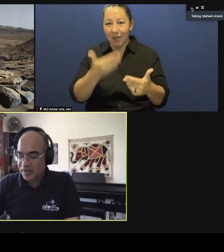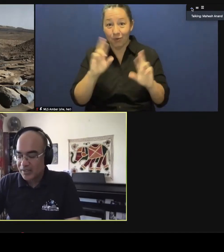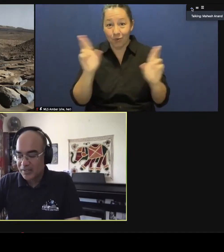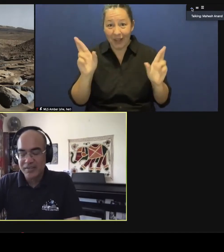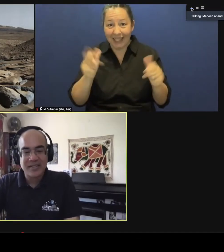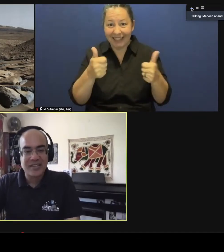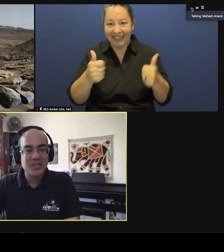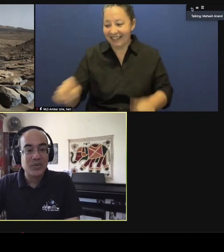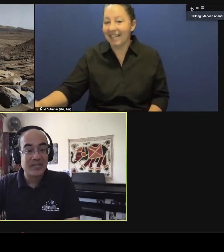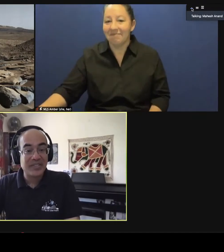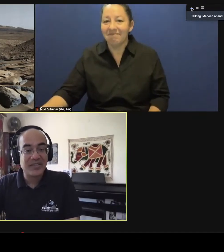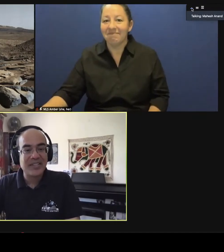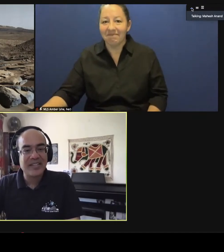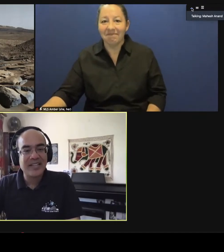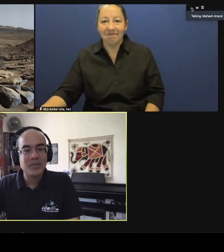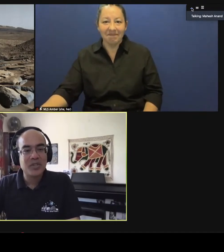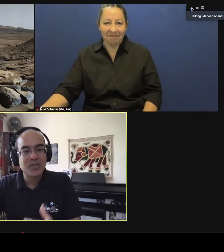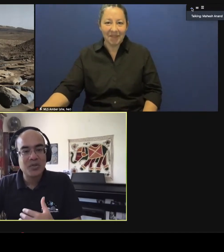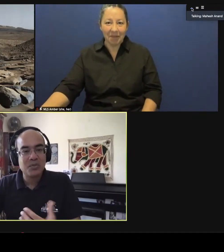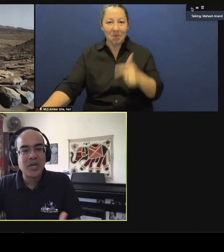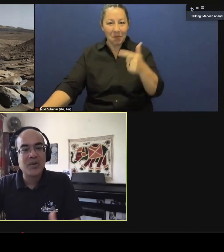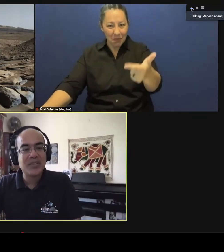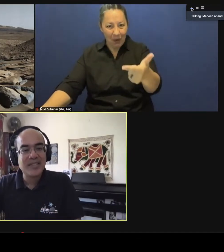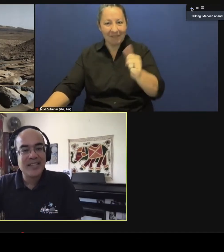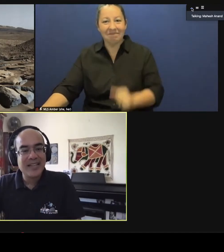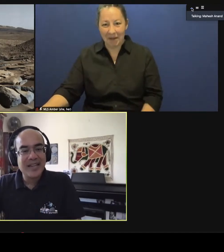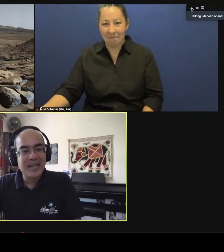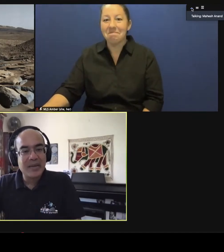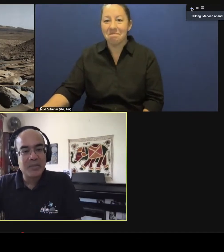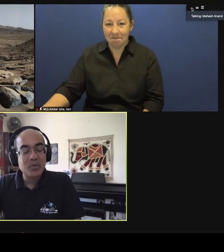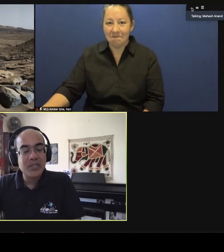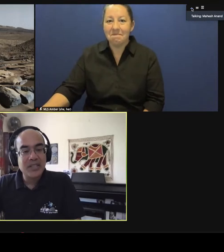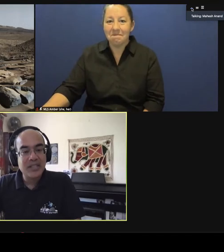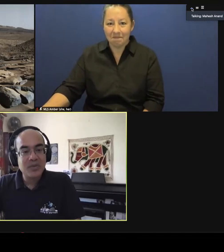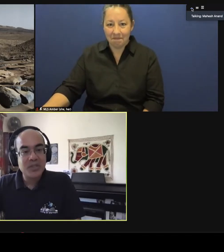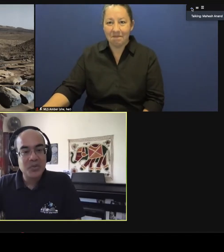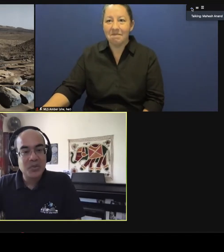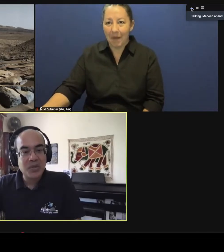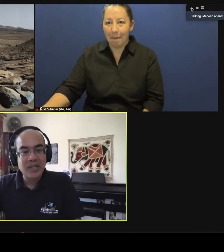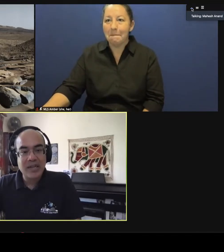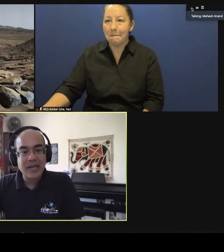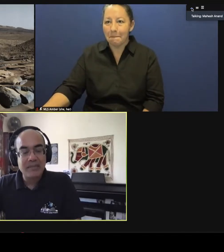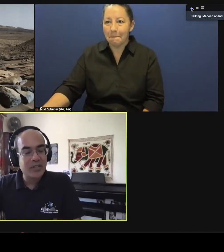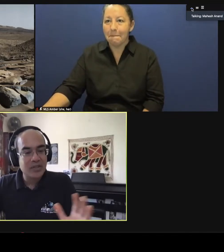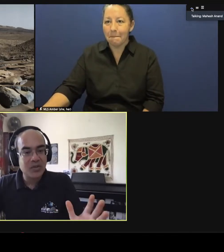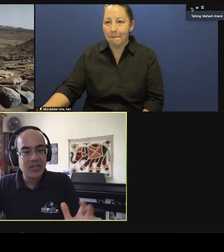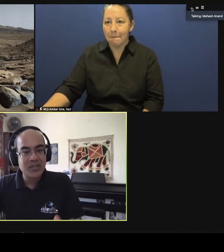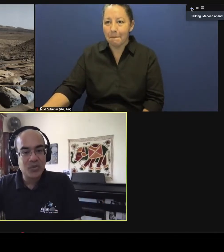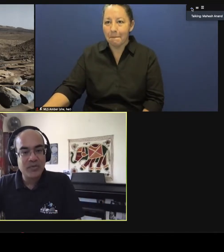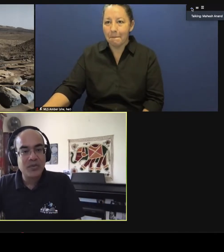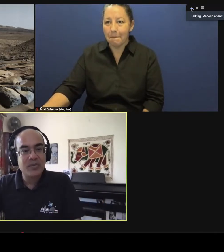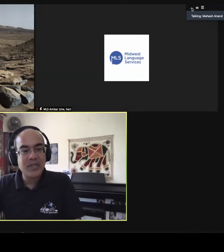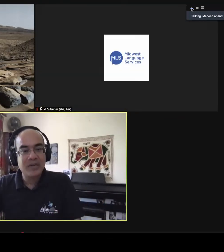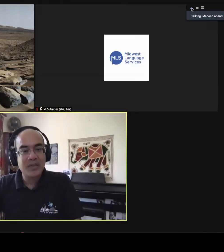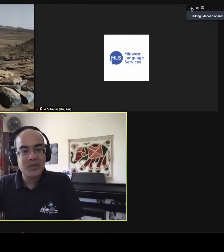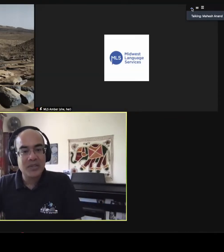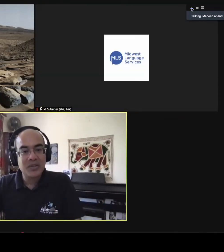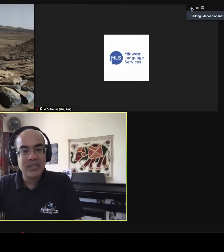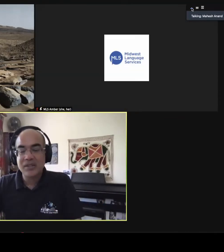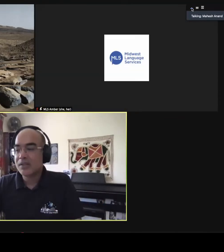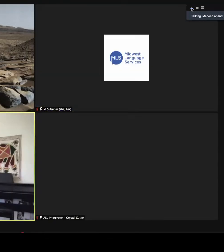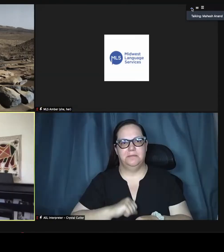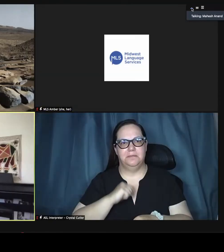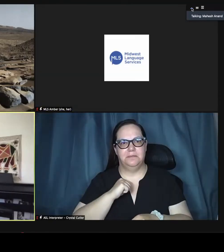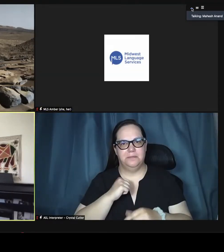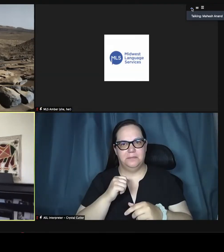wonderful introduction you have given, and I'm just so proud to be here with you all. It's a good day to everyone, wherever you